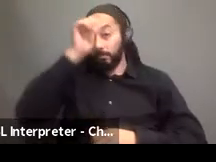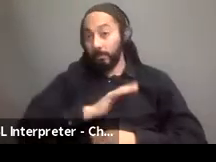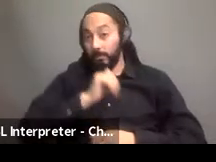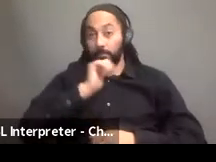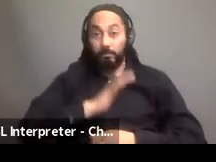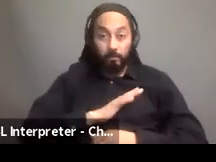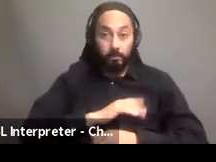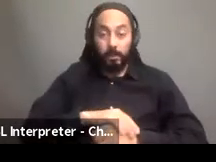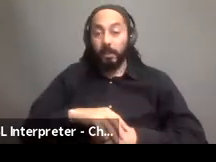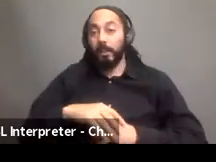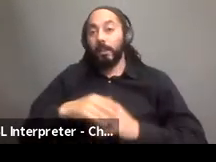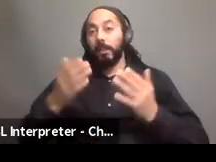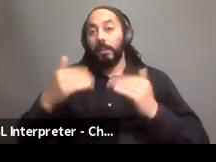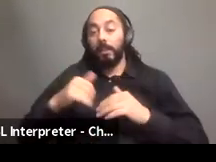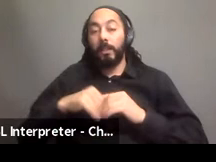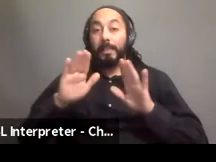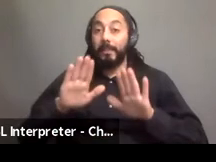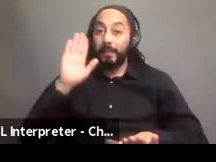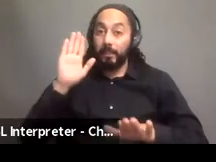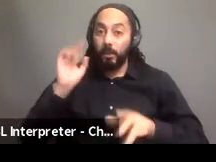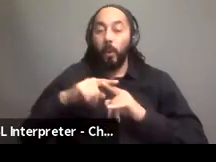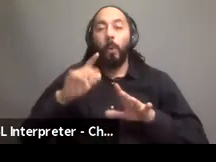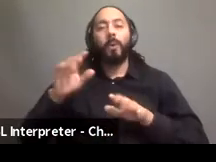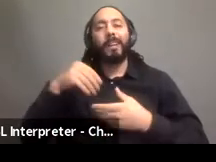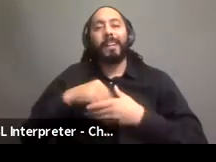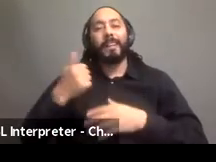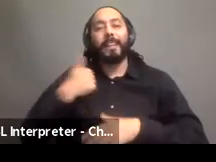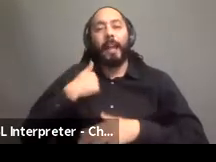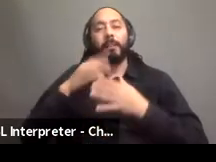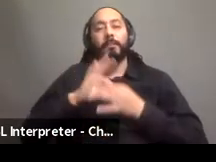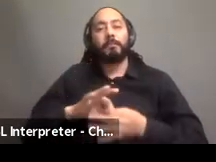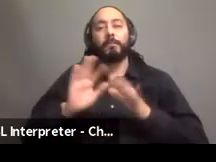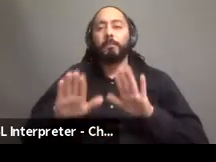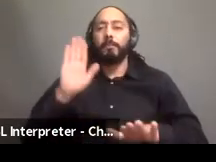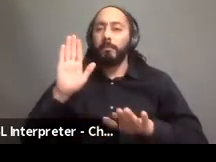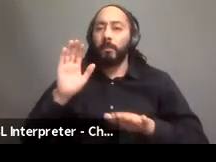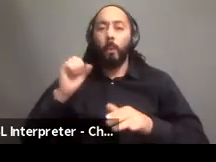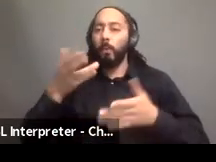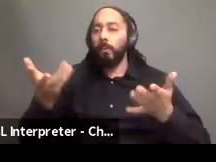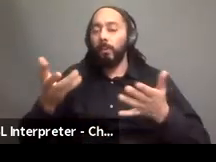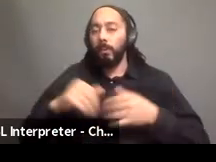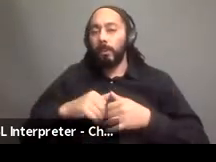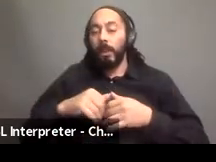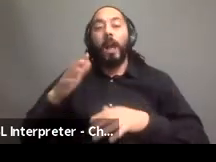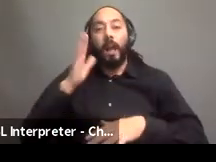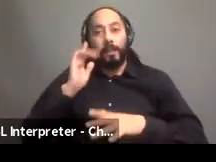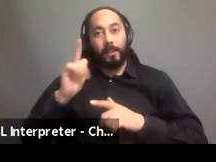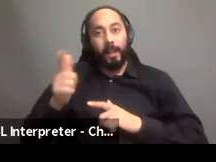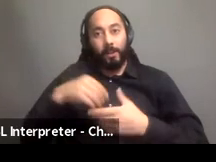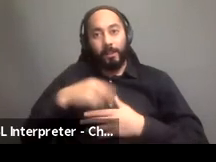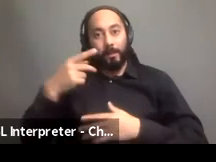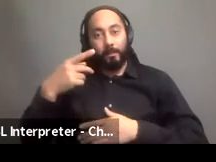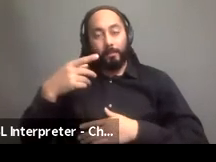gender, citizenship or status in Canada, which I think is going to come up later on in the presentation